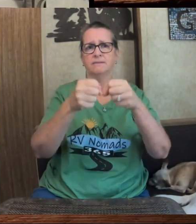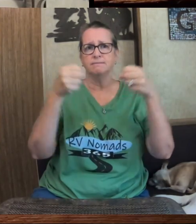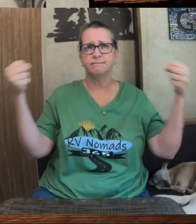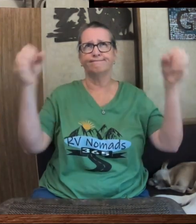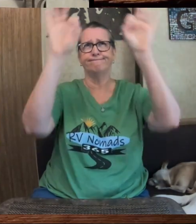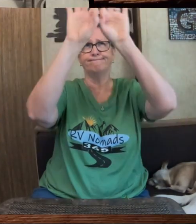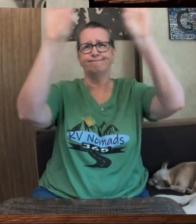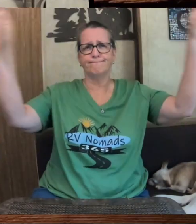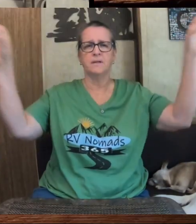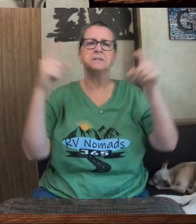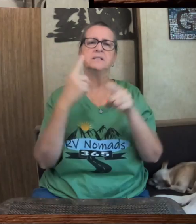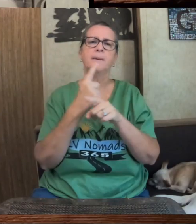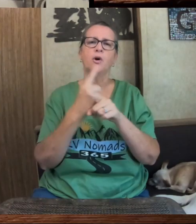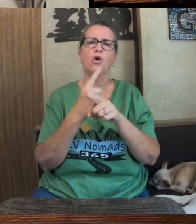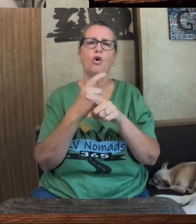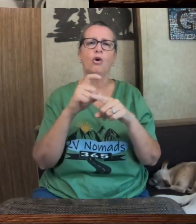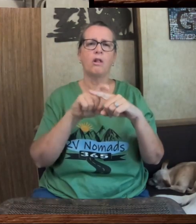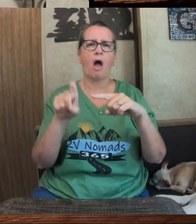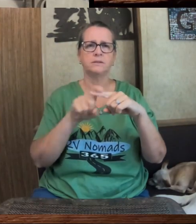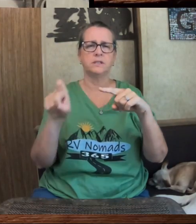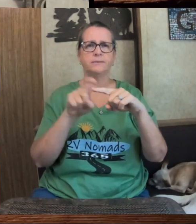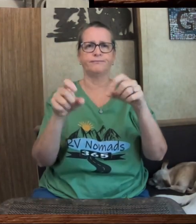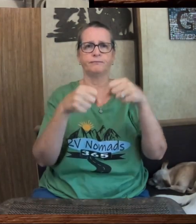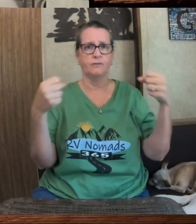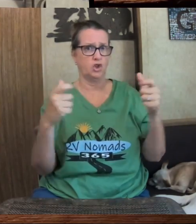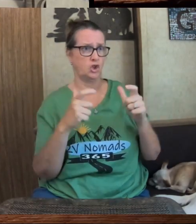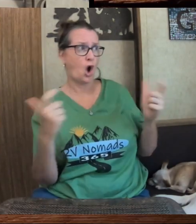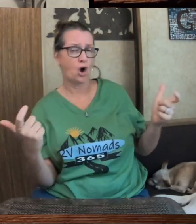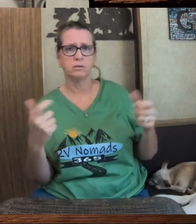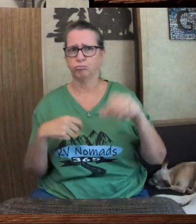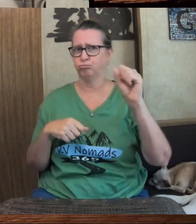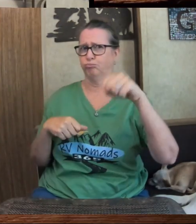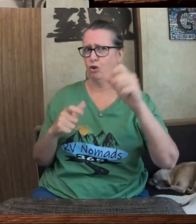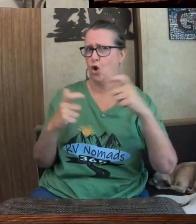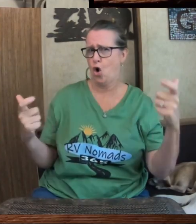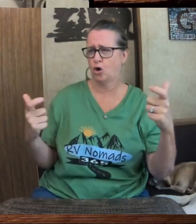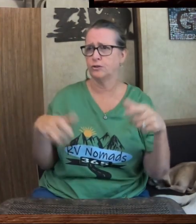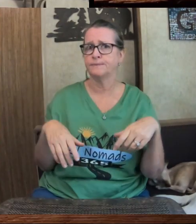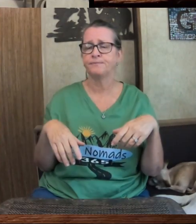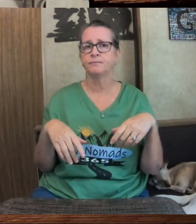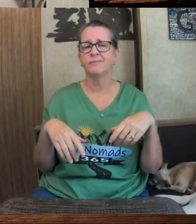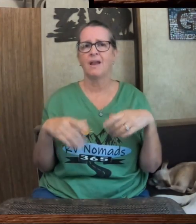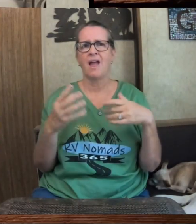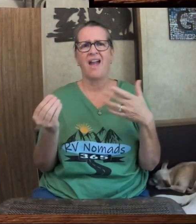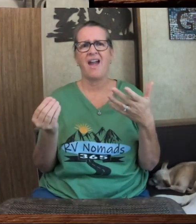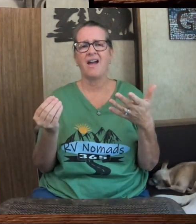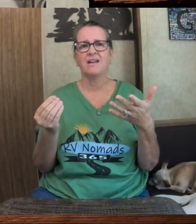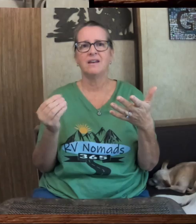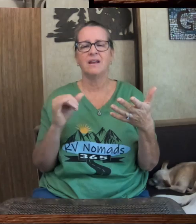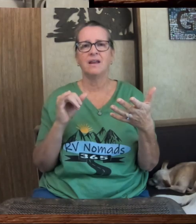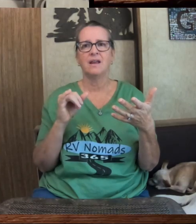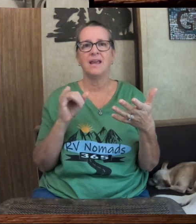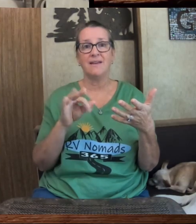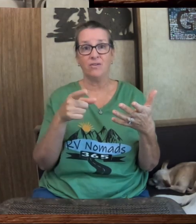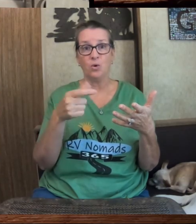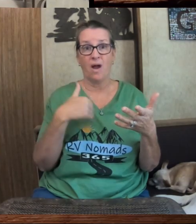that had a bar across, just a typical closet. And Pretty large. yeah, Pretty large. And if you